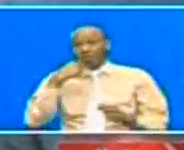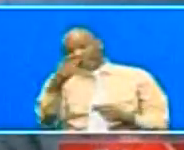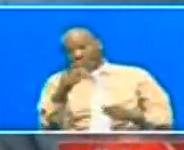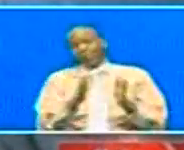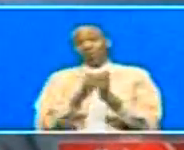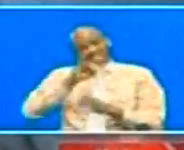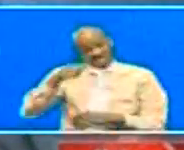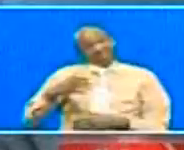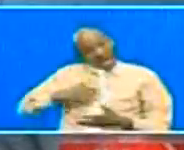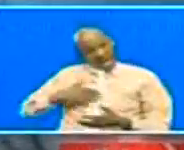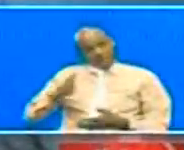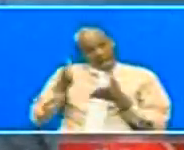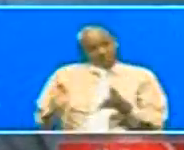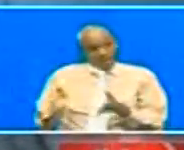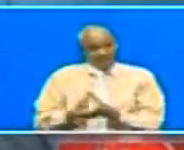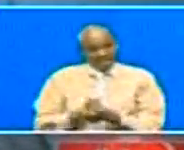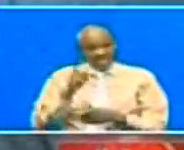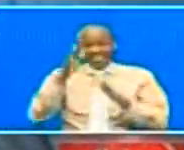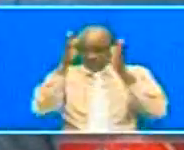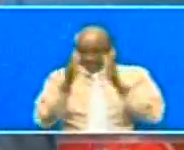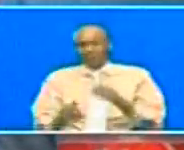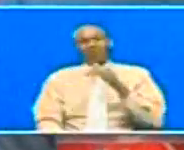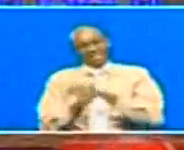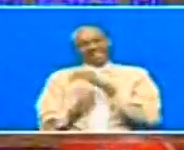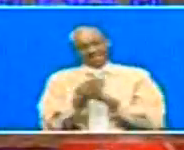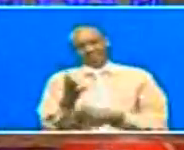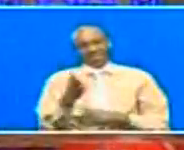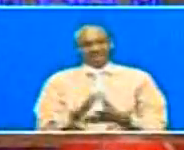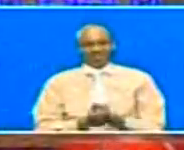Koinange. Come on. And this guy is damn dangerous. Smoky.